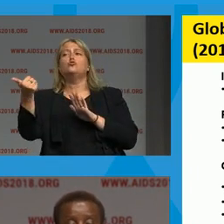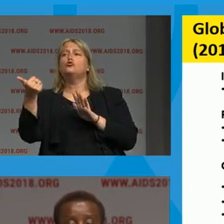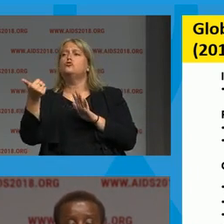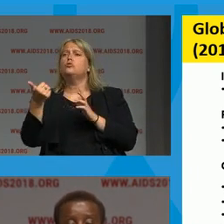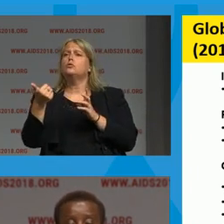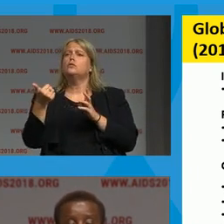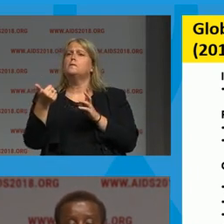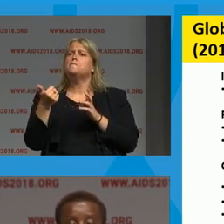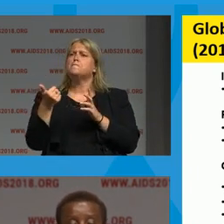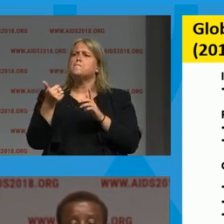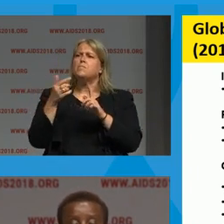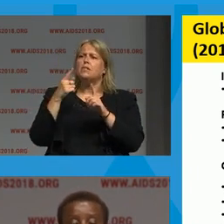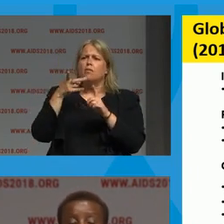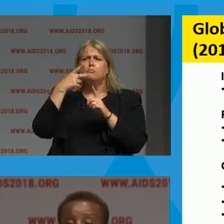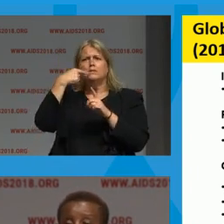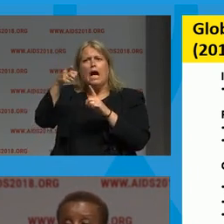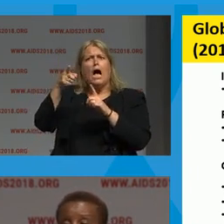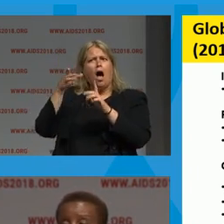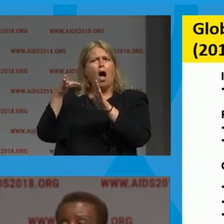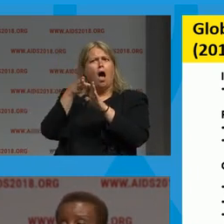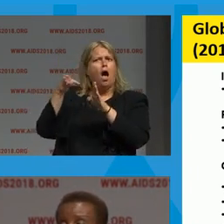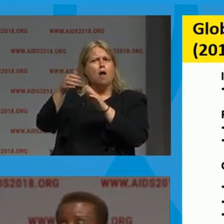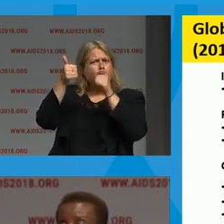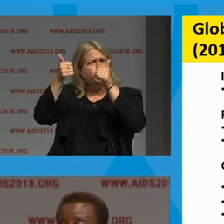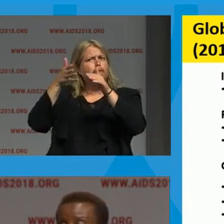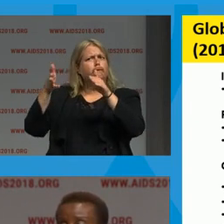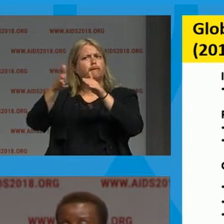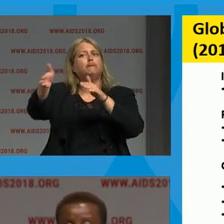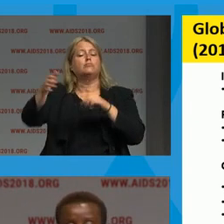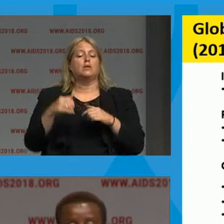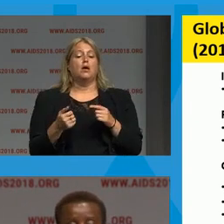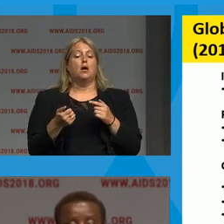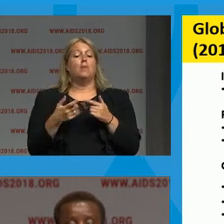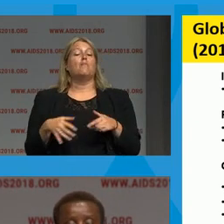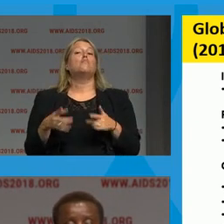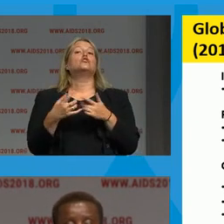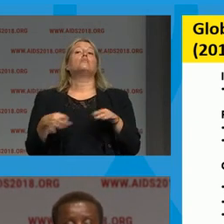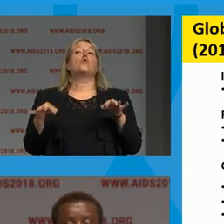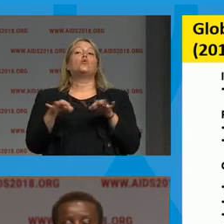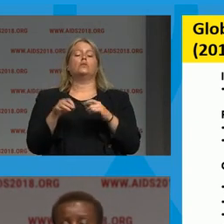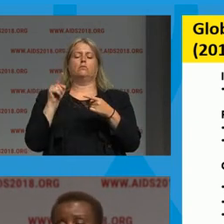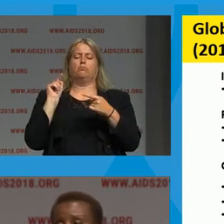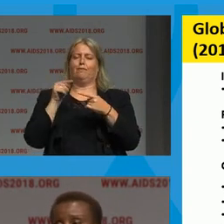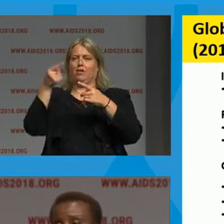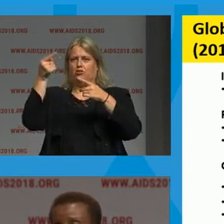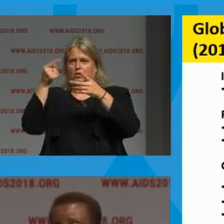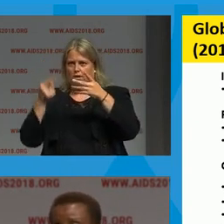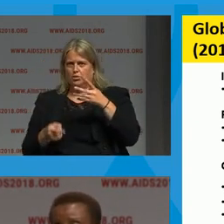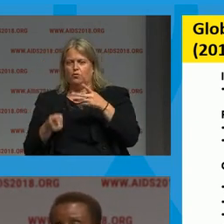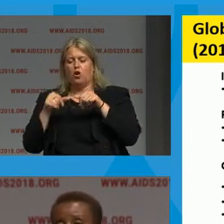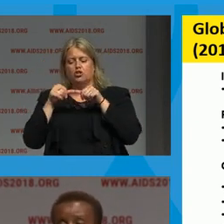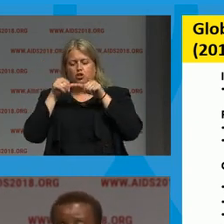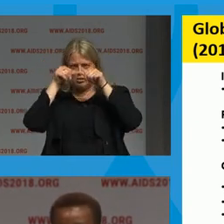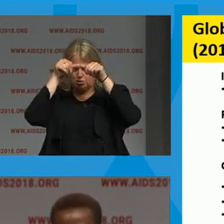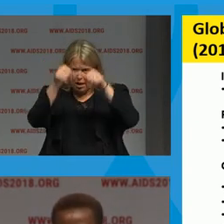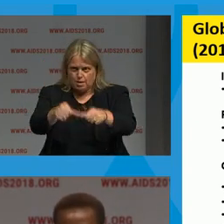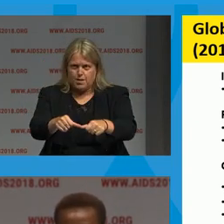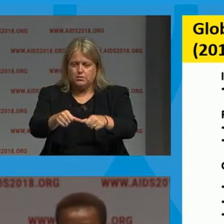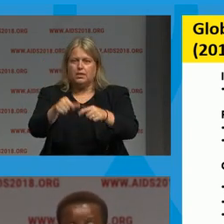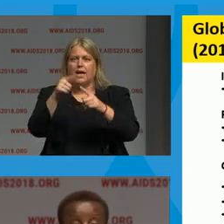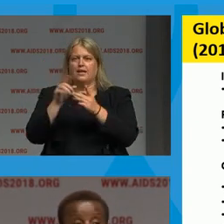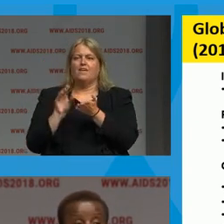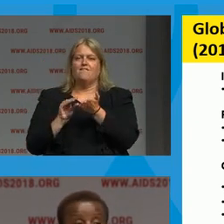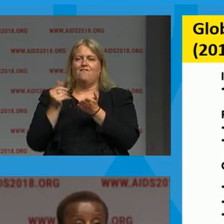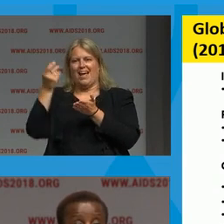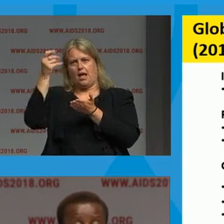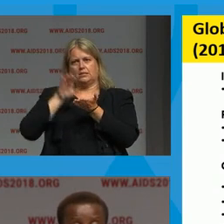all must work towards. But importantly, we have targets for sustainability and financing. We shall not deliver